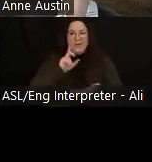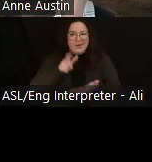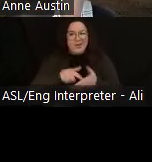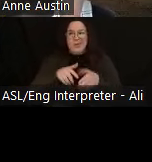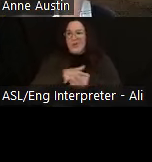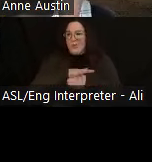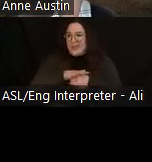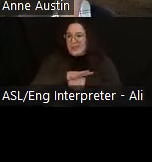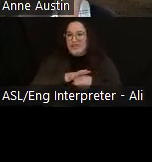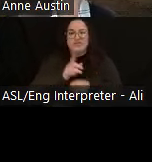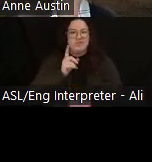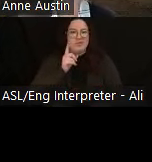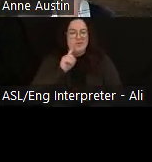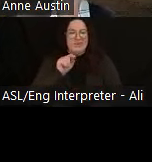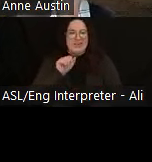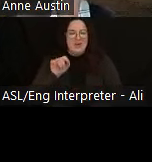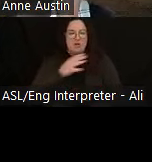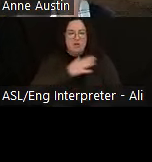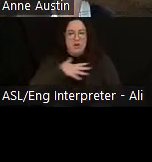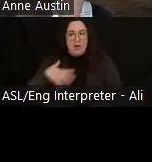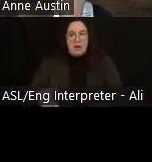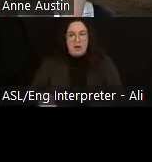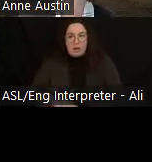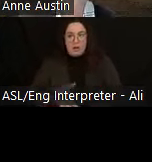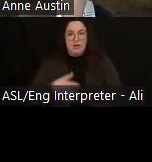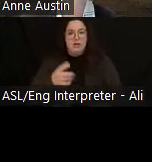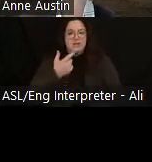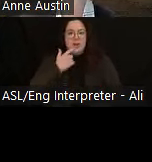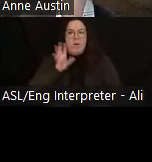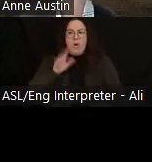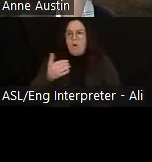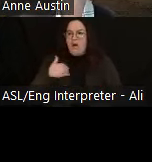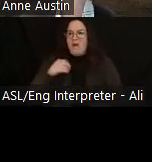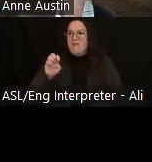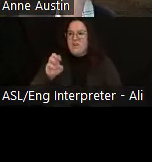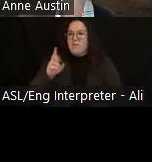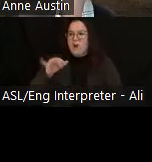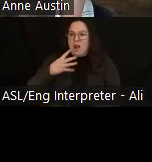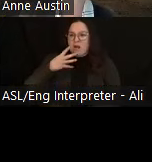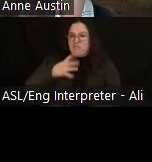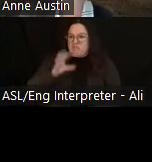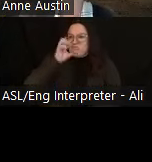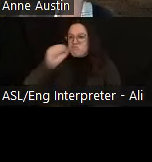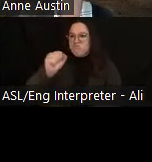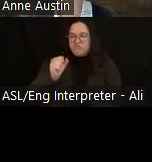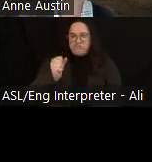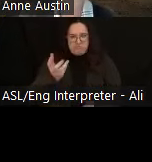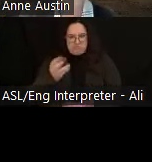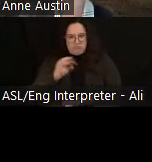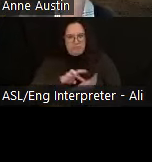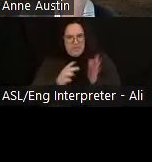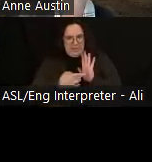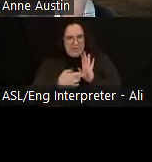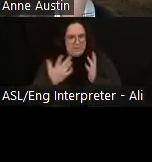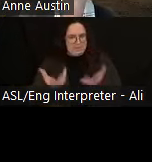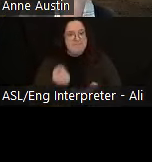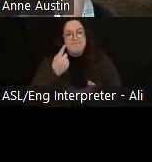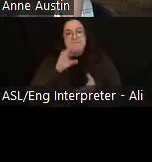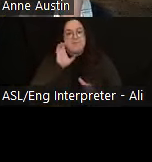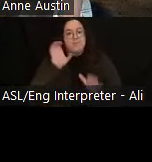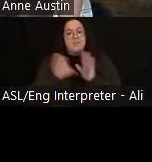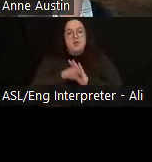the tattoos when they elicit an erotic connotation. But looking at this image in the bottom